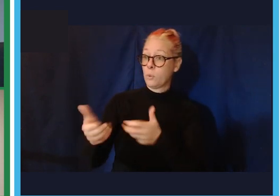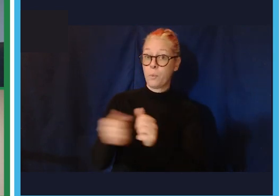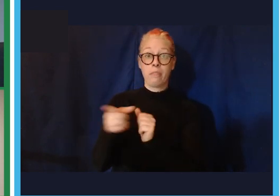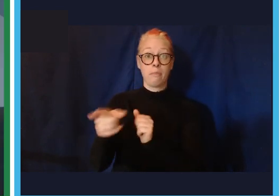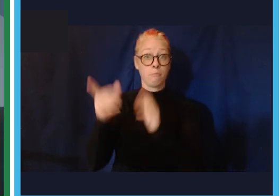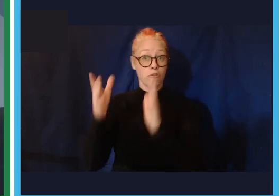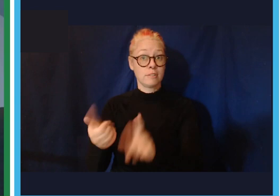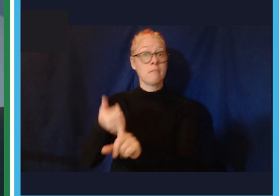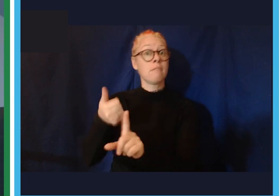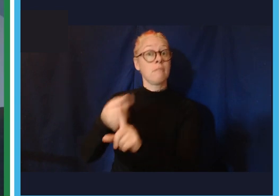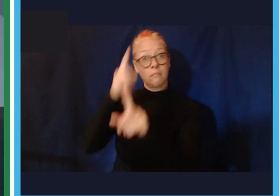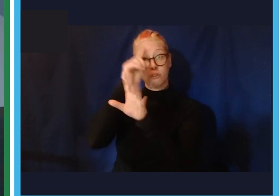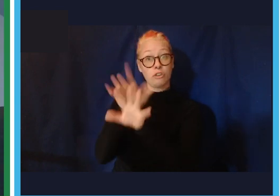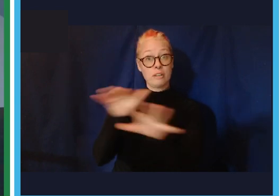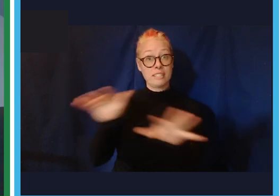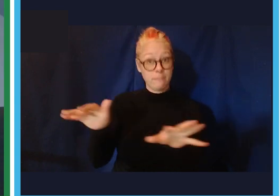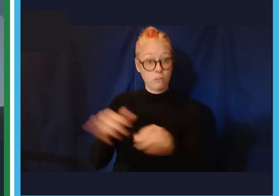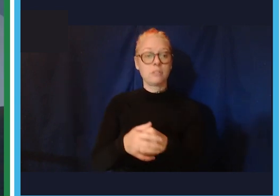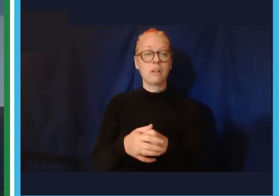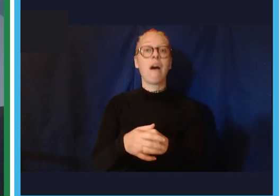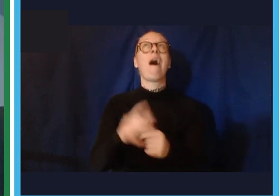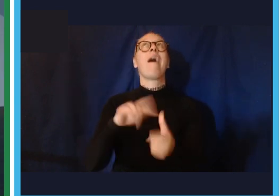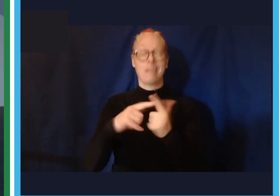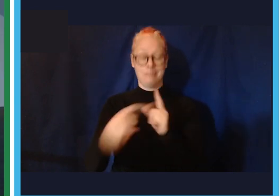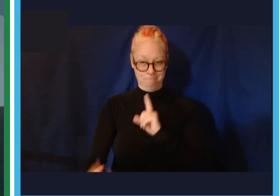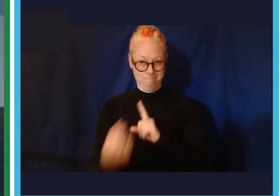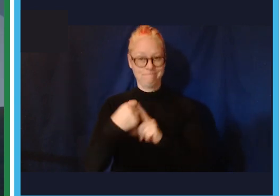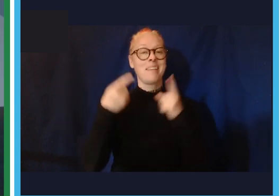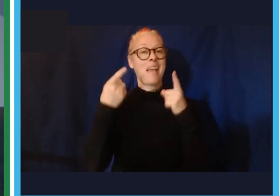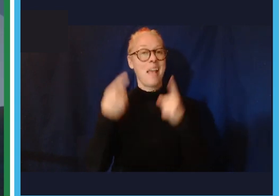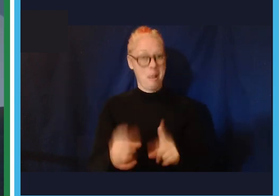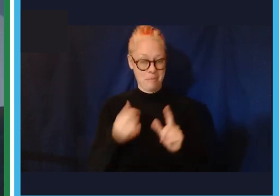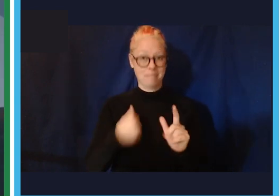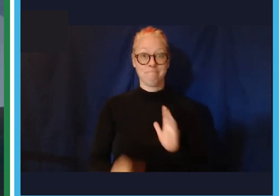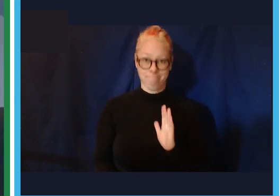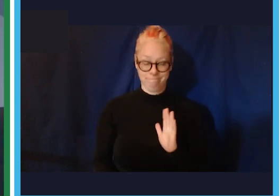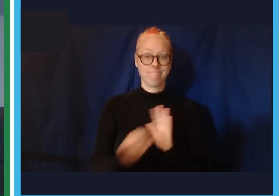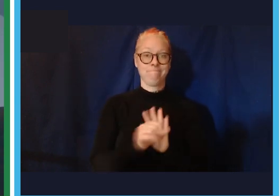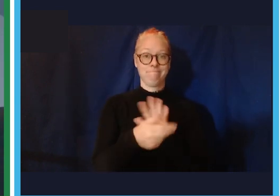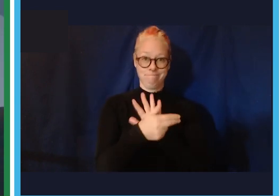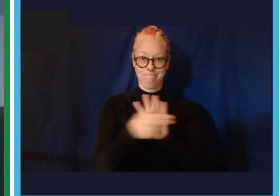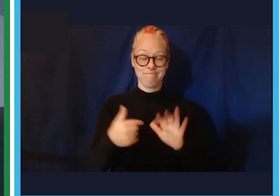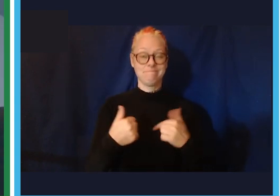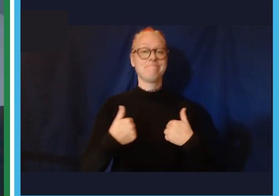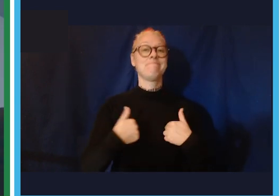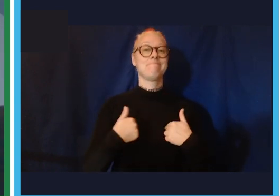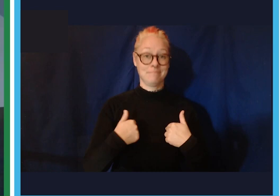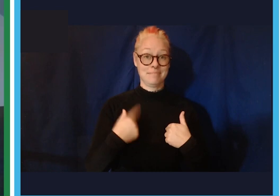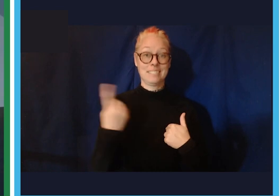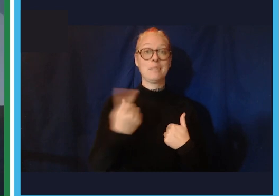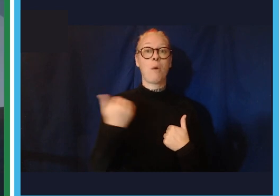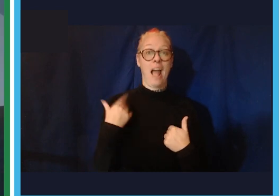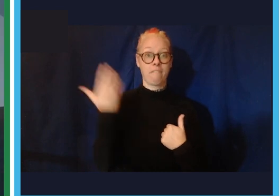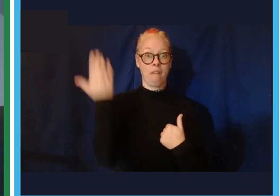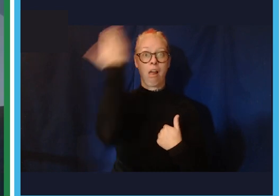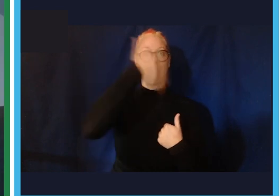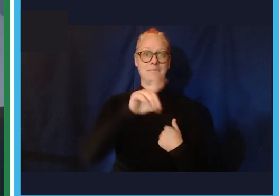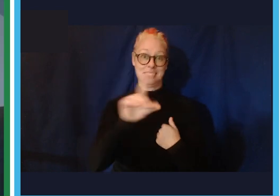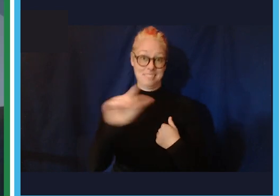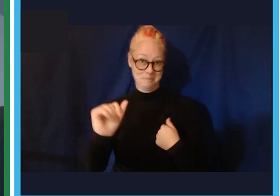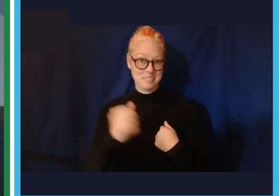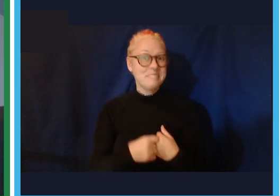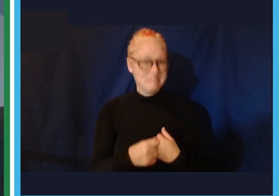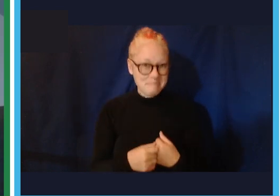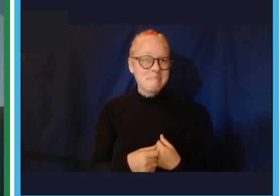and, you know, how to deal with individuals that are neurodiverse. And then I was identified